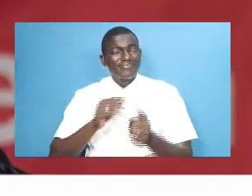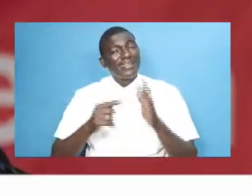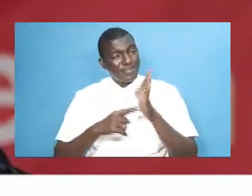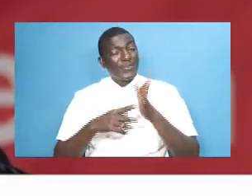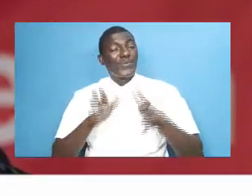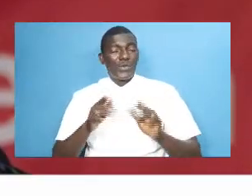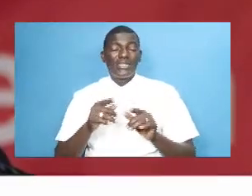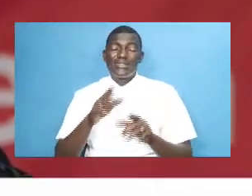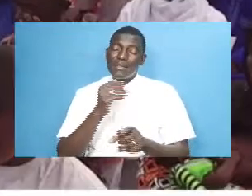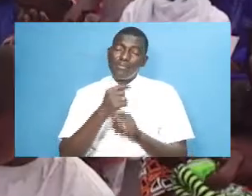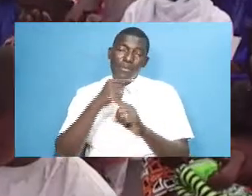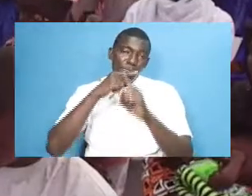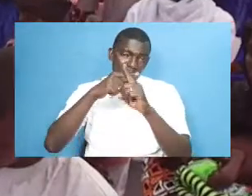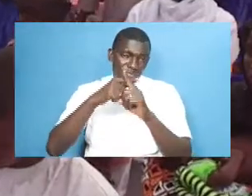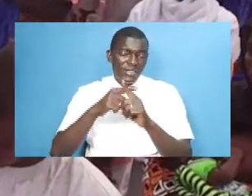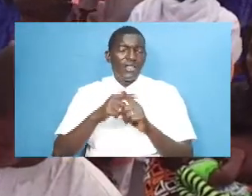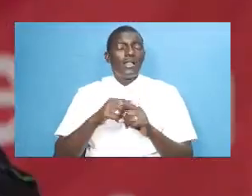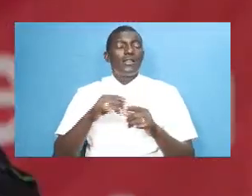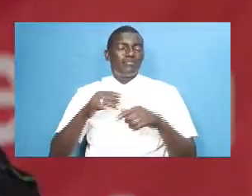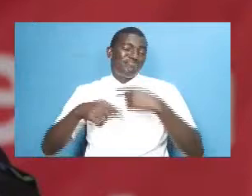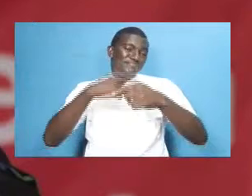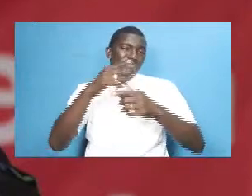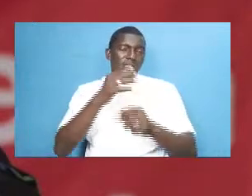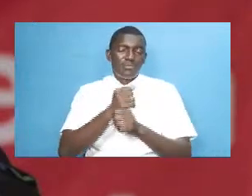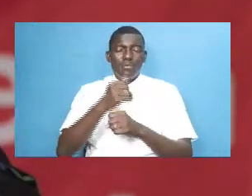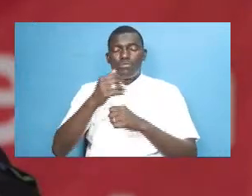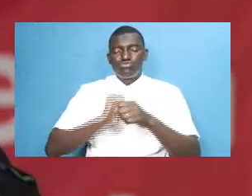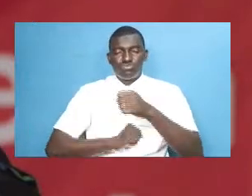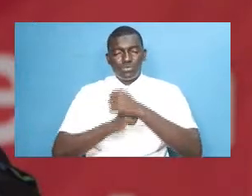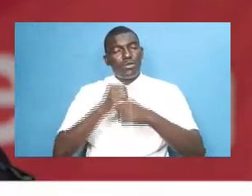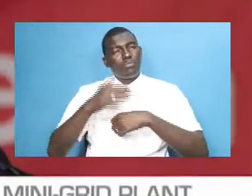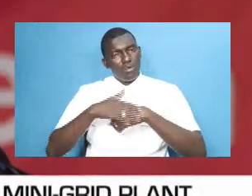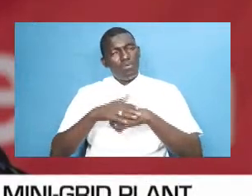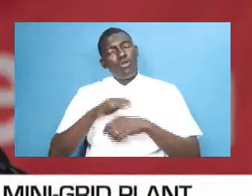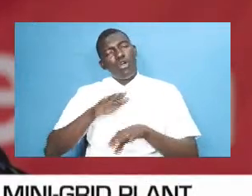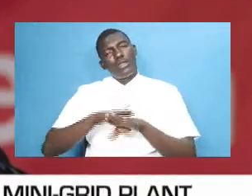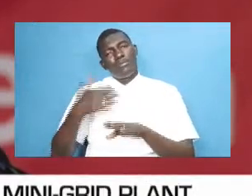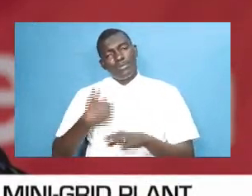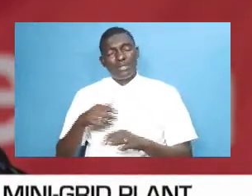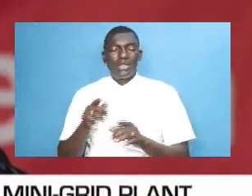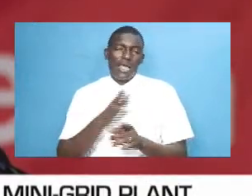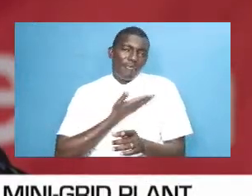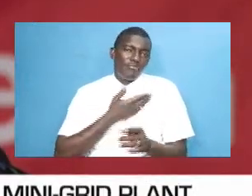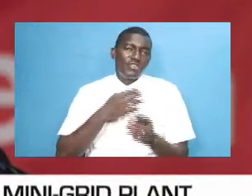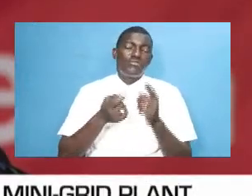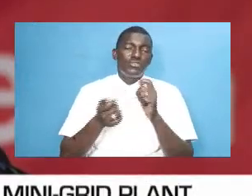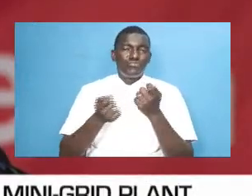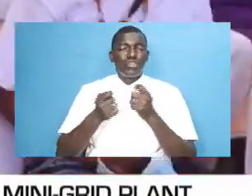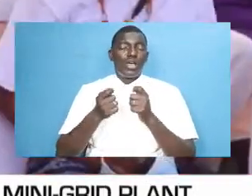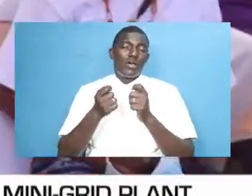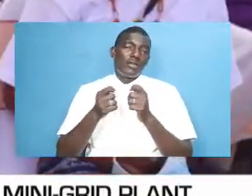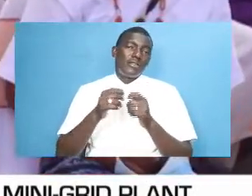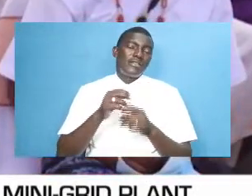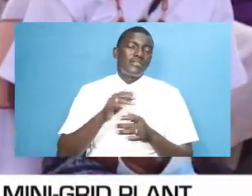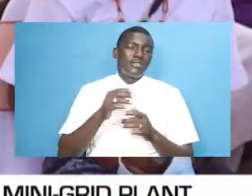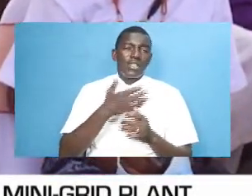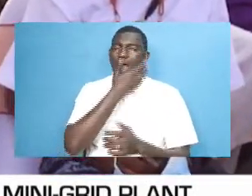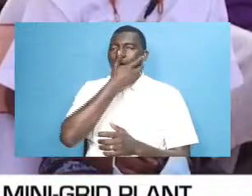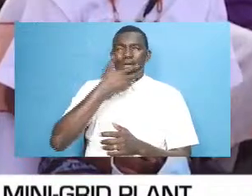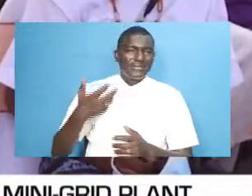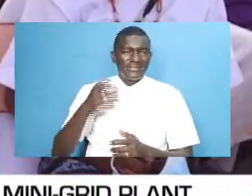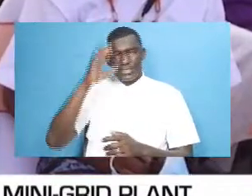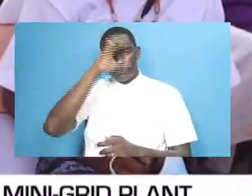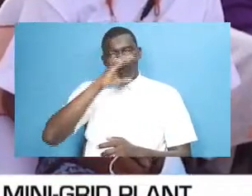will impact positively on the living condition of the people. It has come to revert the unbearable heat